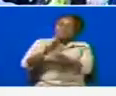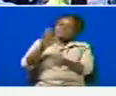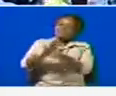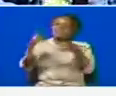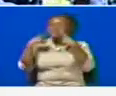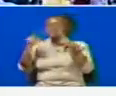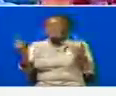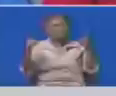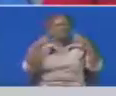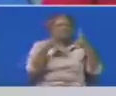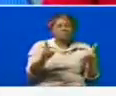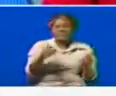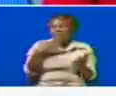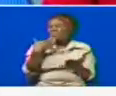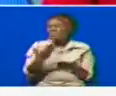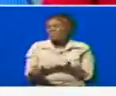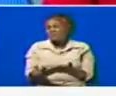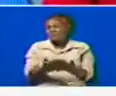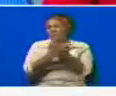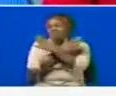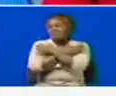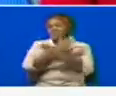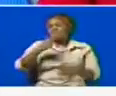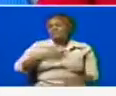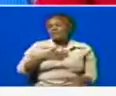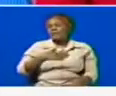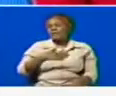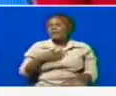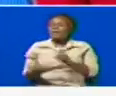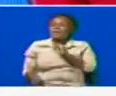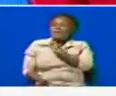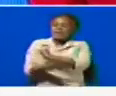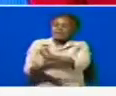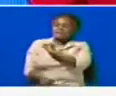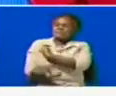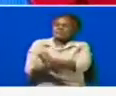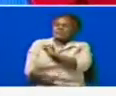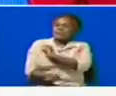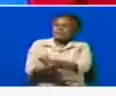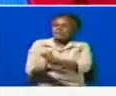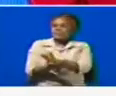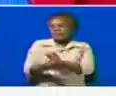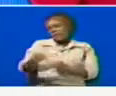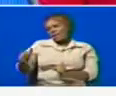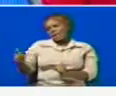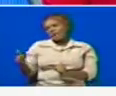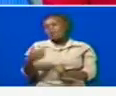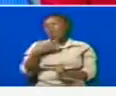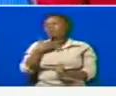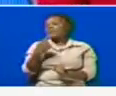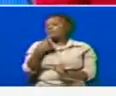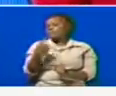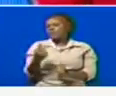Kilobi. Naam, asante sana mwenzangu Rita Tinina kwa kuweza kutupa ufafanuzi ambao wenzangu hapa wanapenda